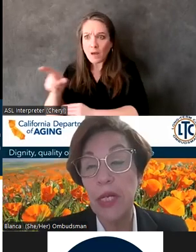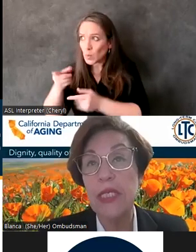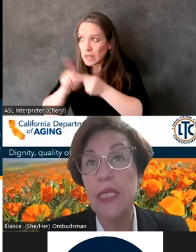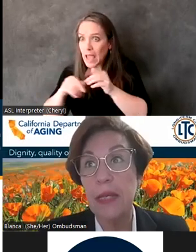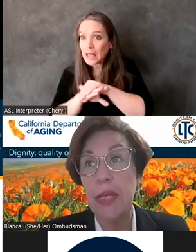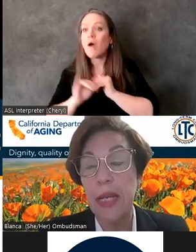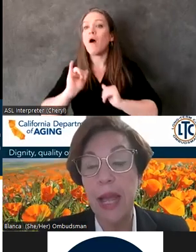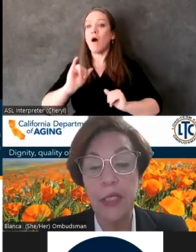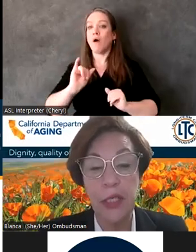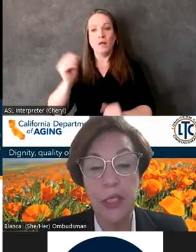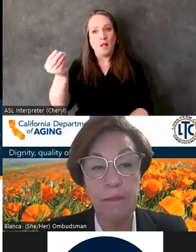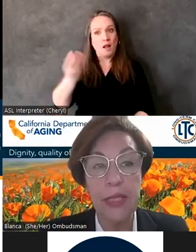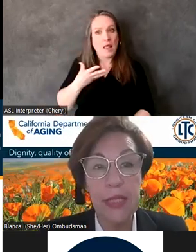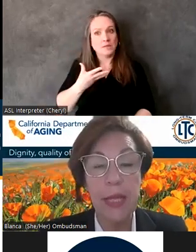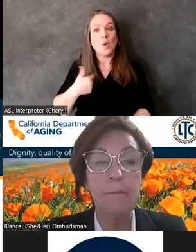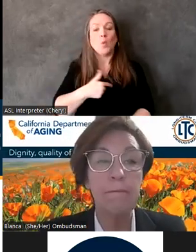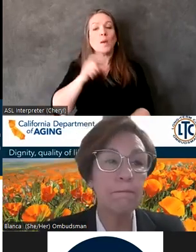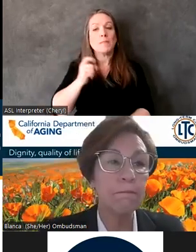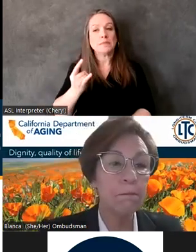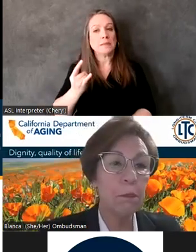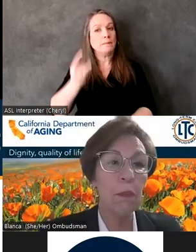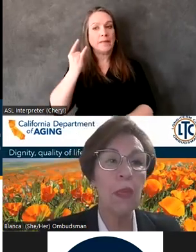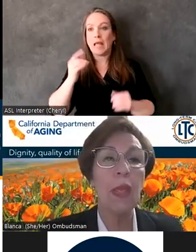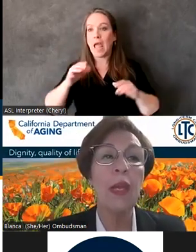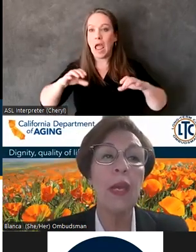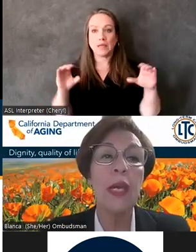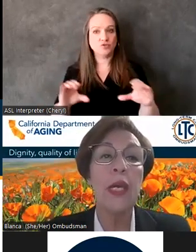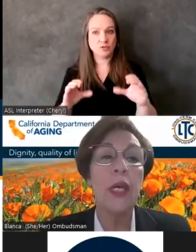and we need to take immediate action. Next slide.